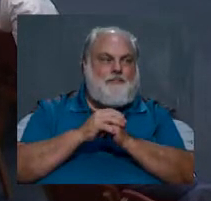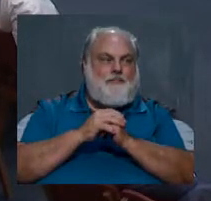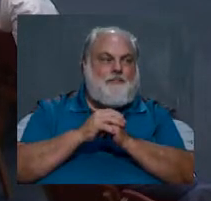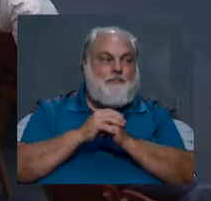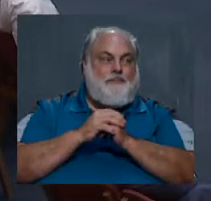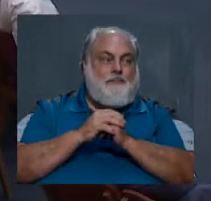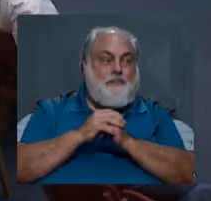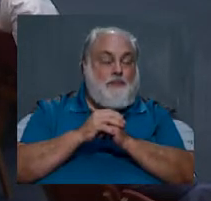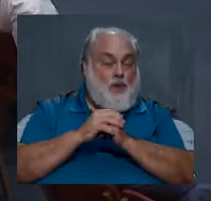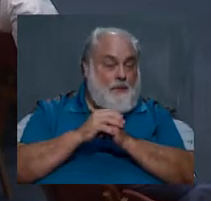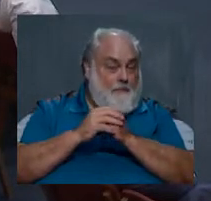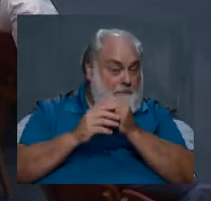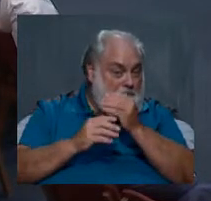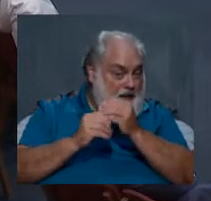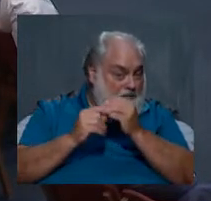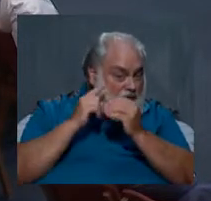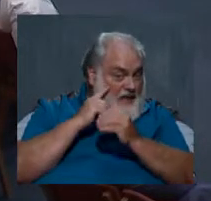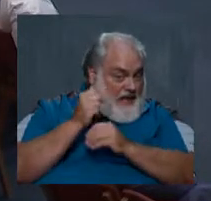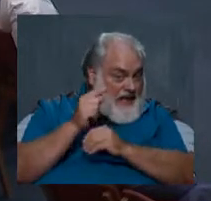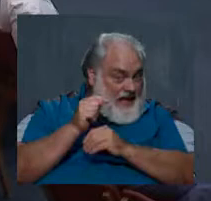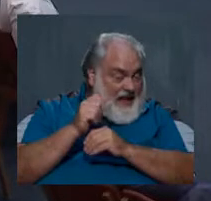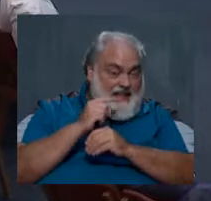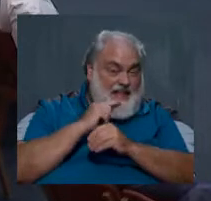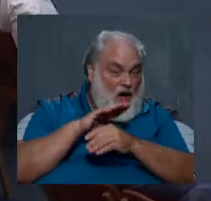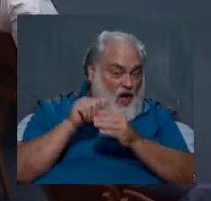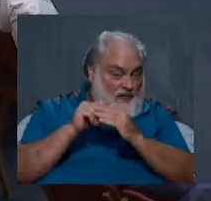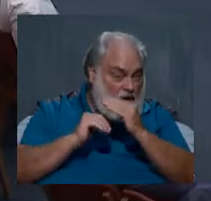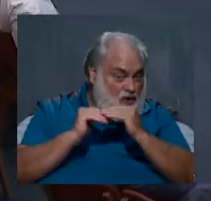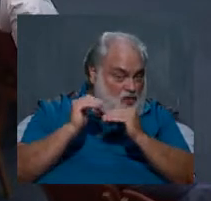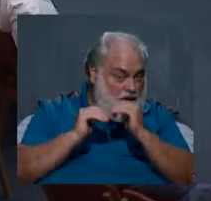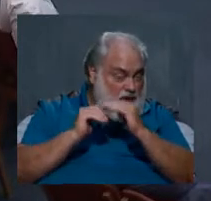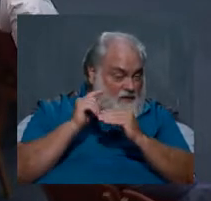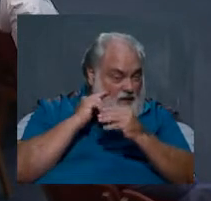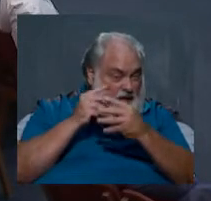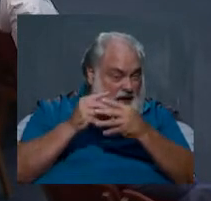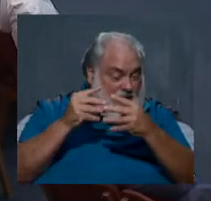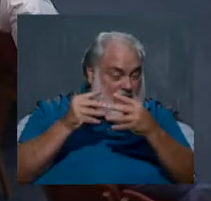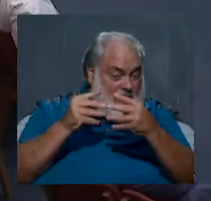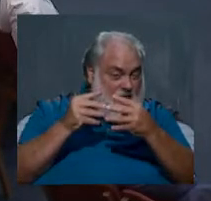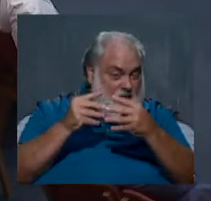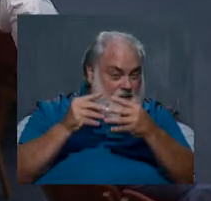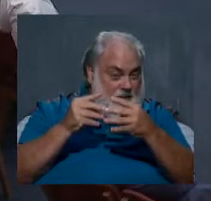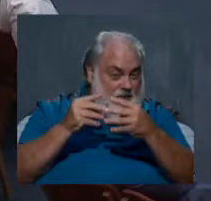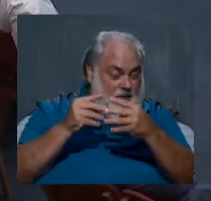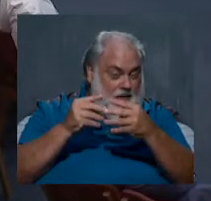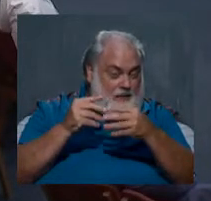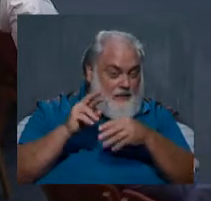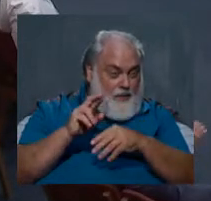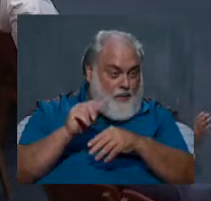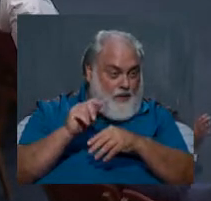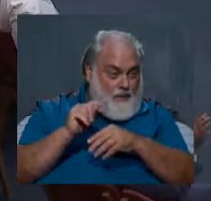So do we need to amend it for the gates? Because he said he will do all the construction for the gates except for the actuators and the remotes.